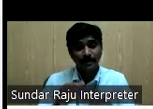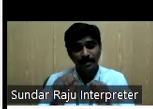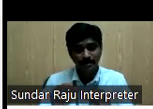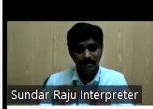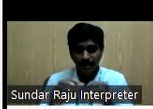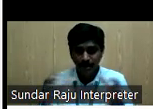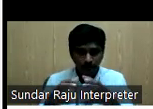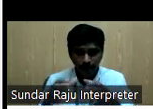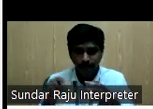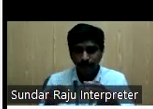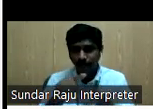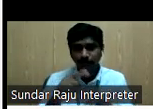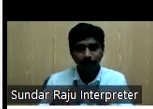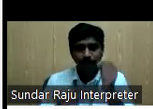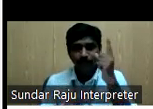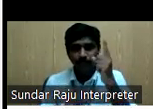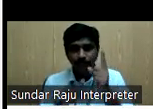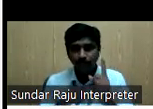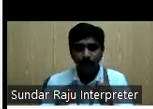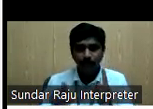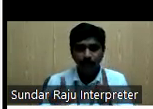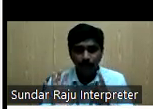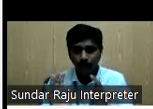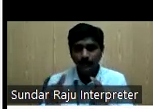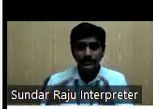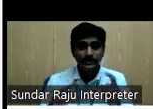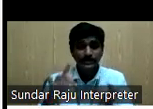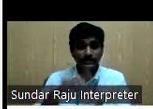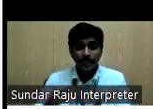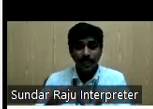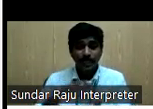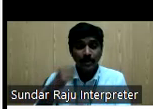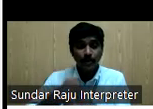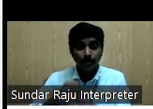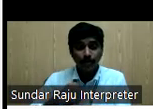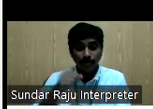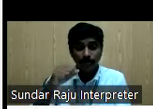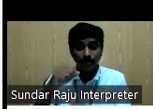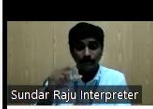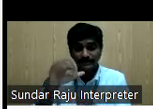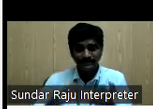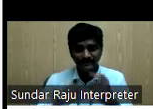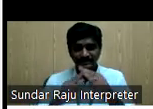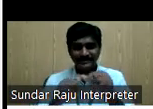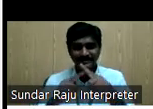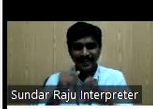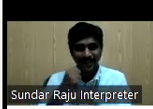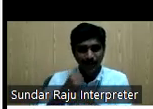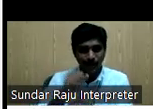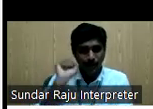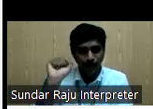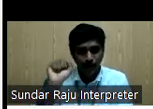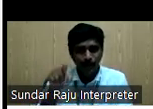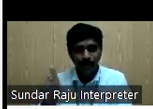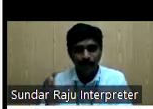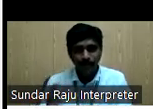He has been recognized with state government's Best Service Award in 2017, the ATA Lifetime Award in